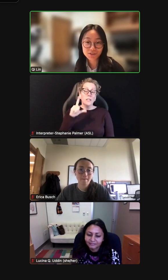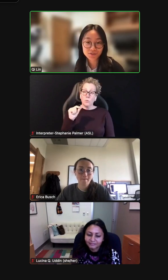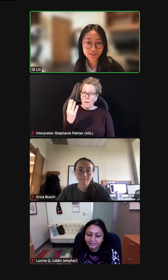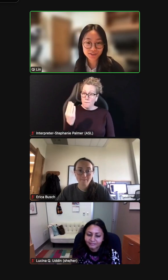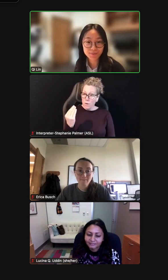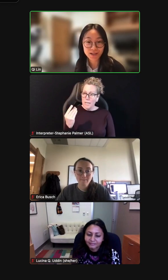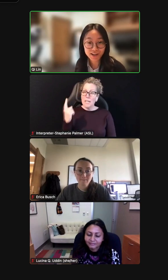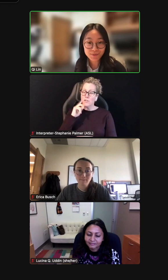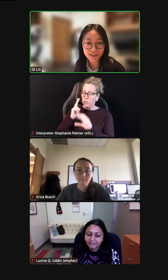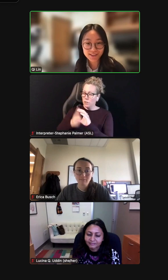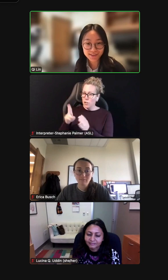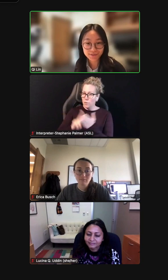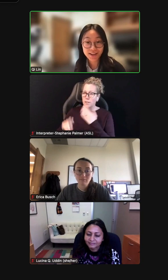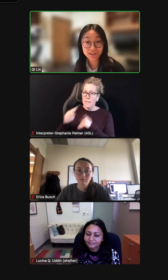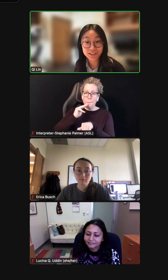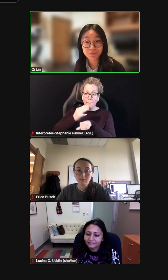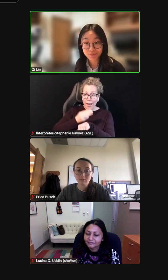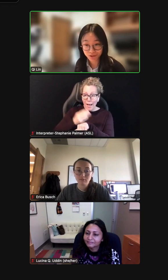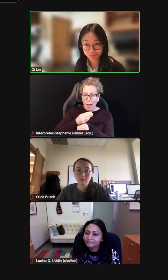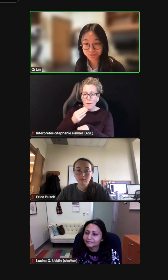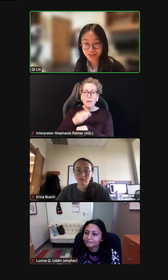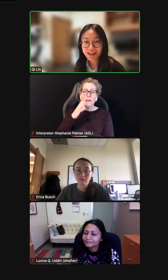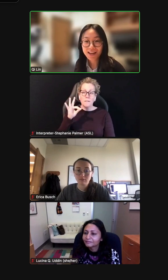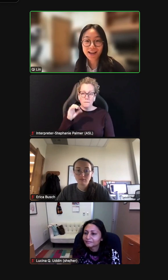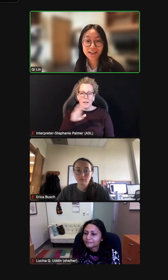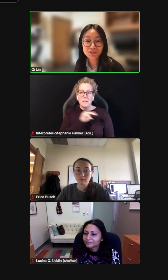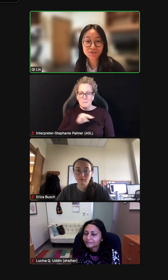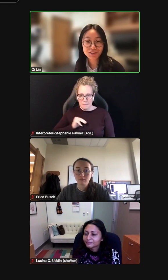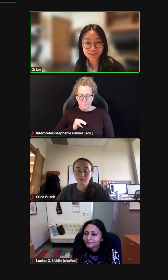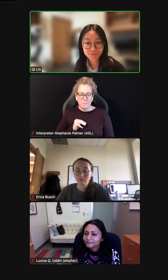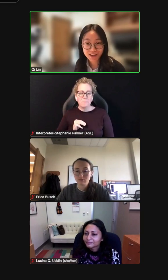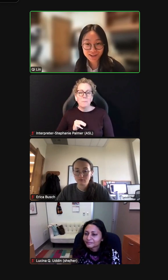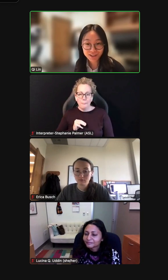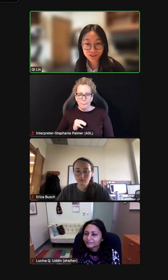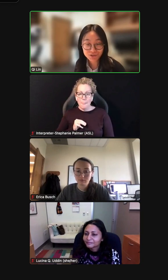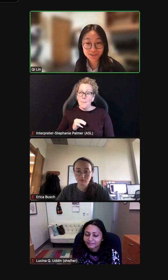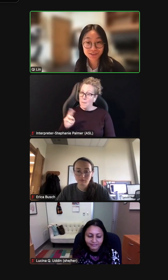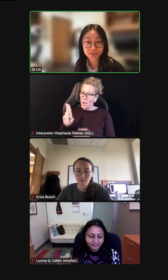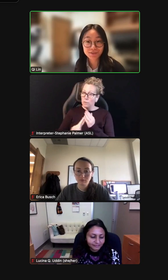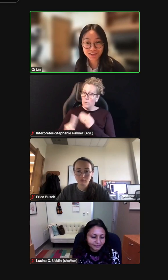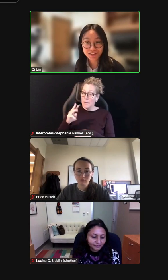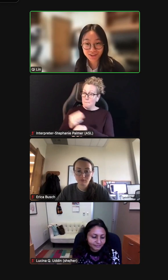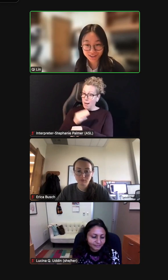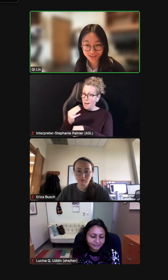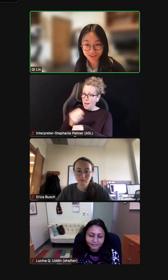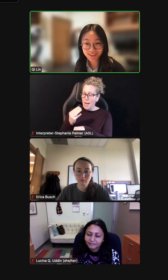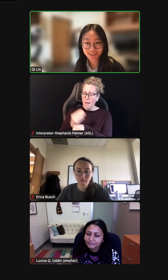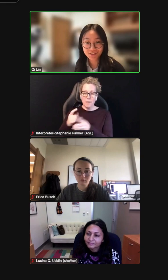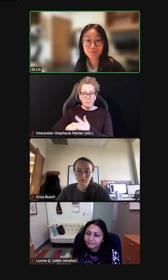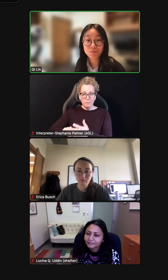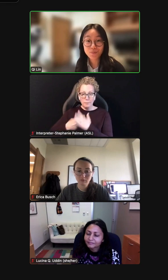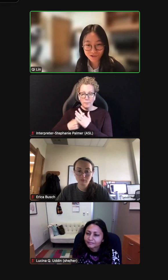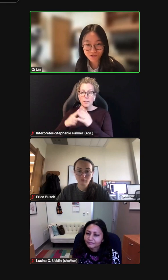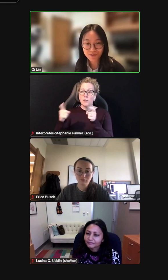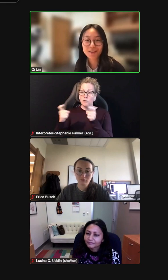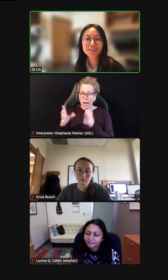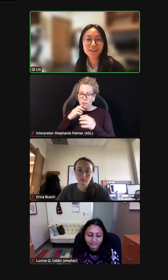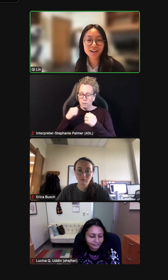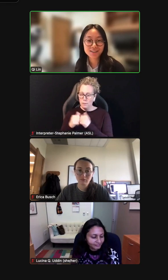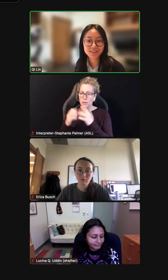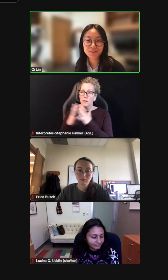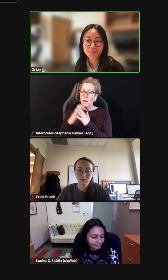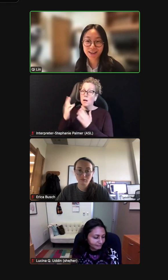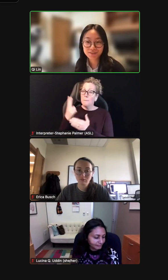joined the University of Miami as a faculty member. At University of Miami, she was the founding director of both